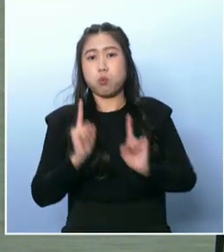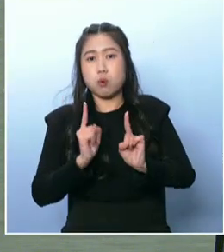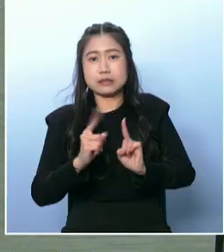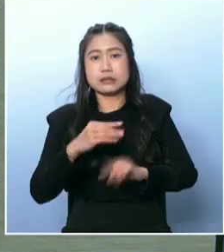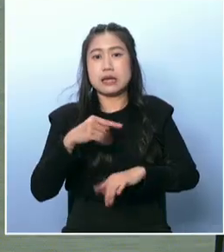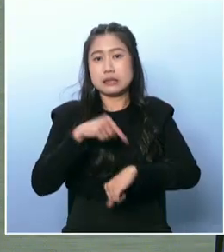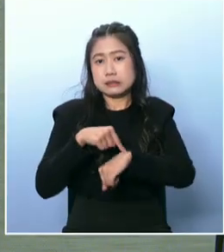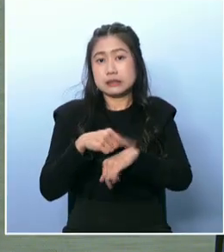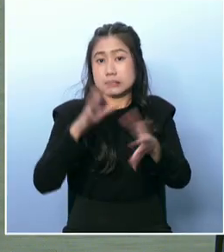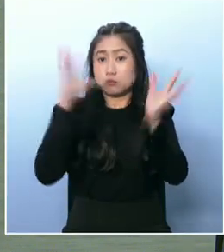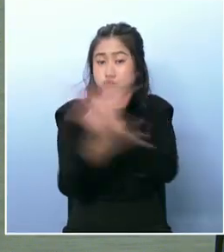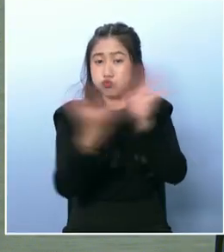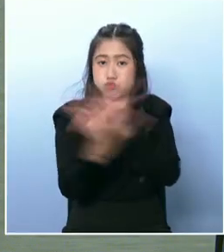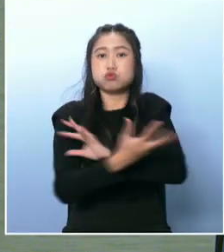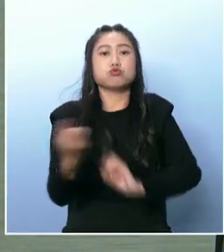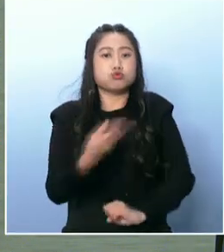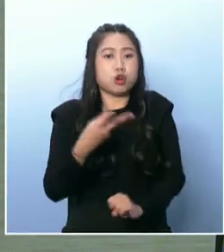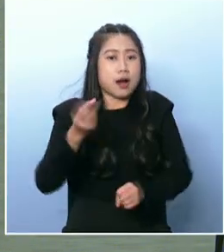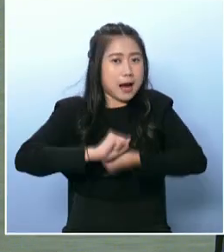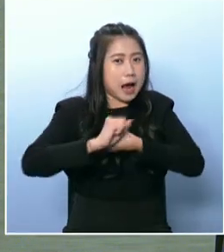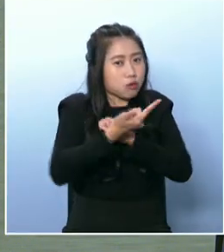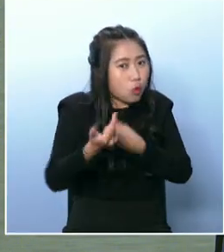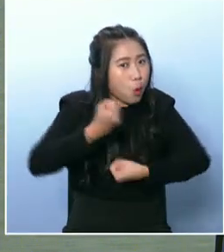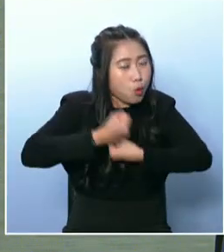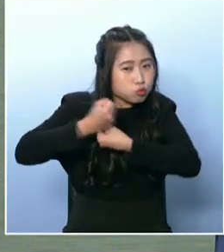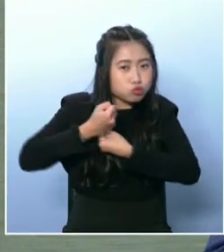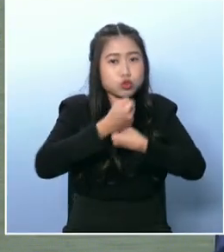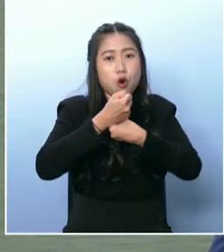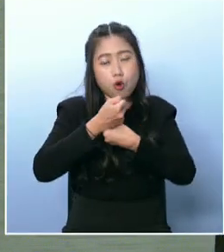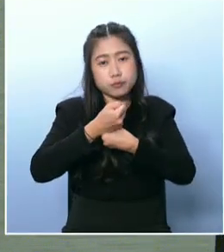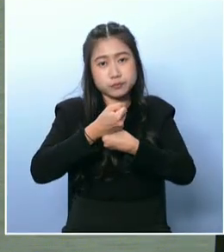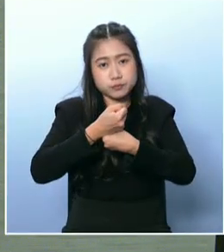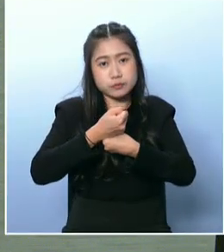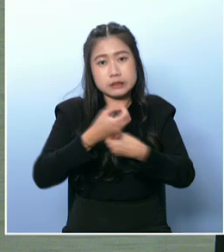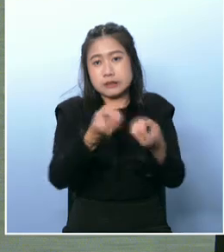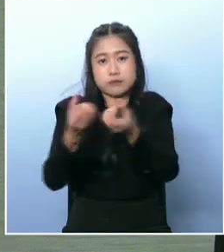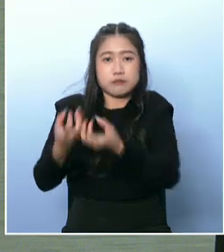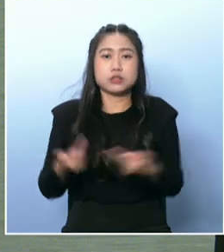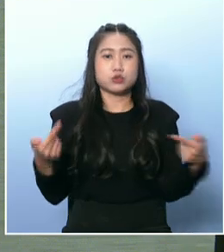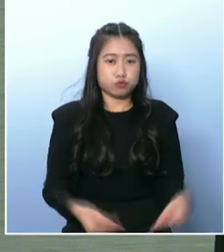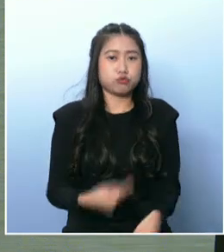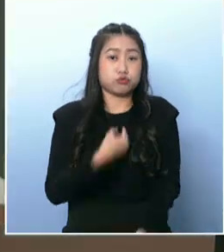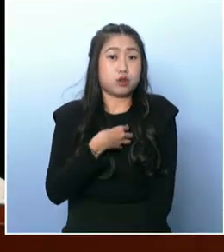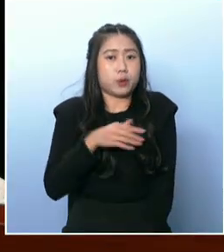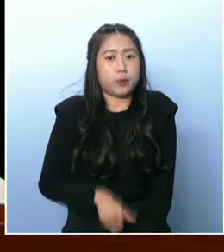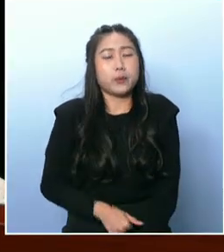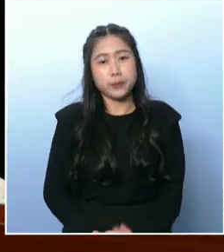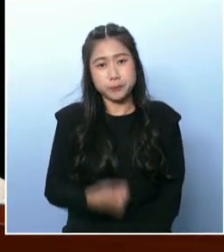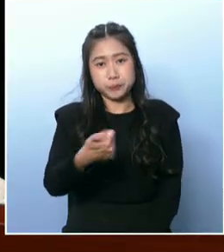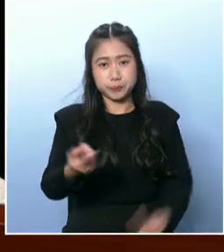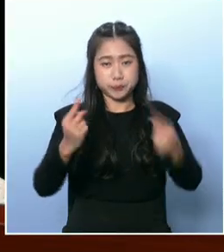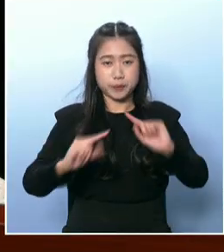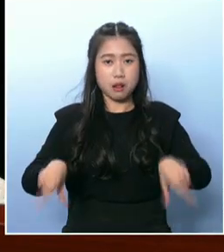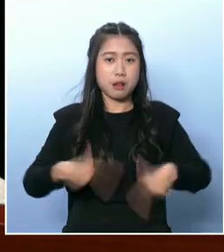well, and also give them some respite time. I think we should try to reduce their workload in order to